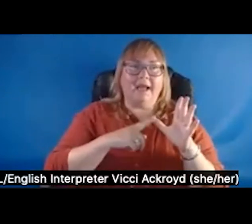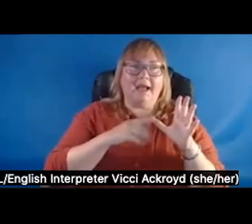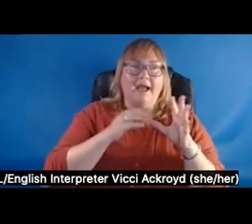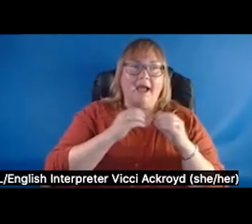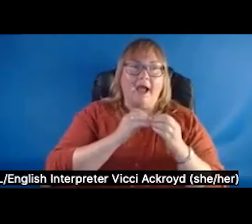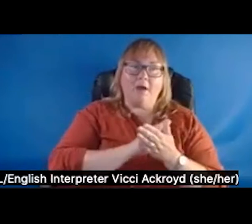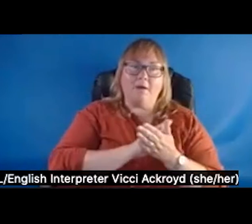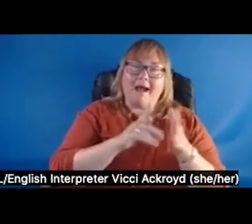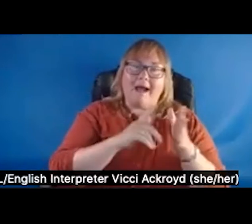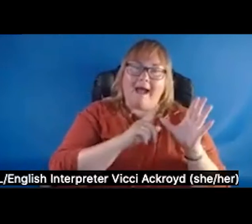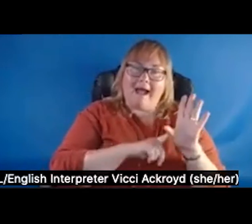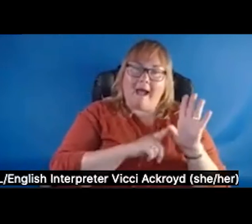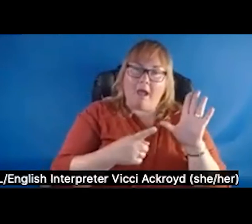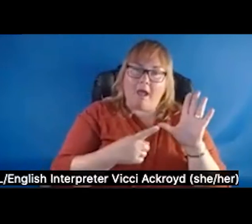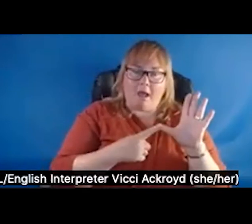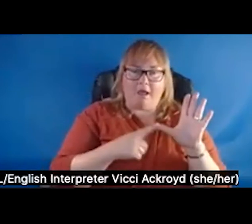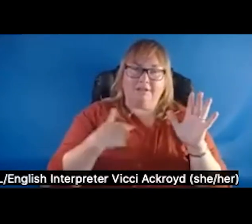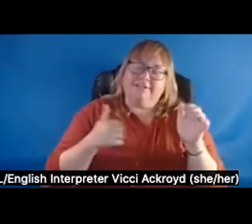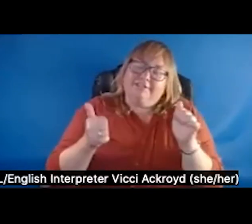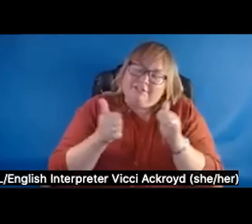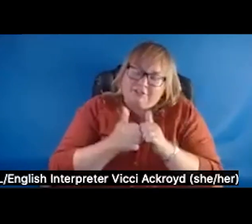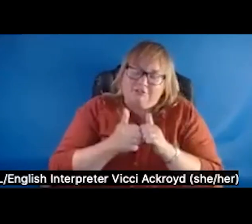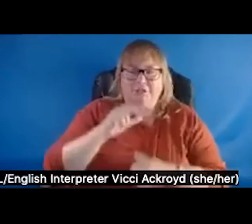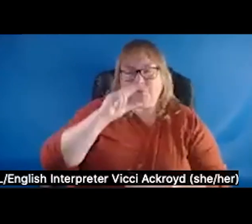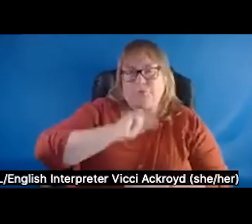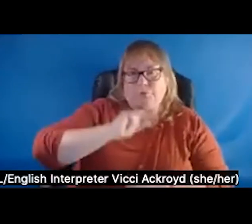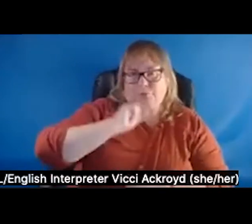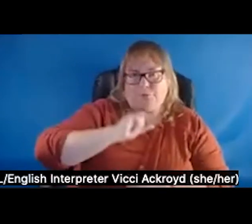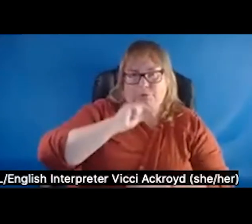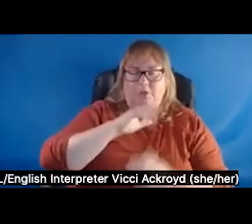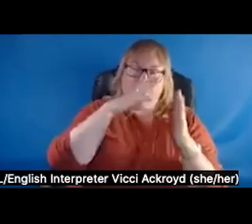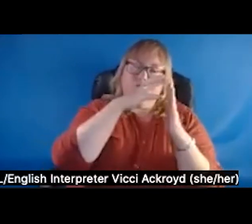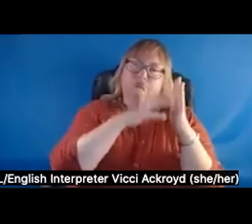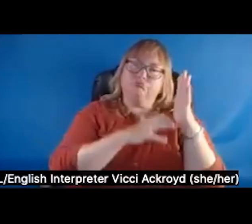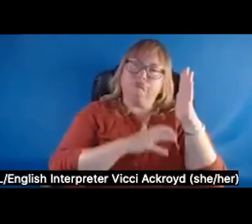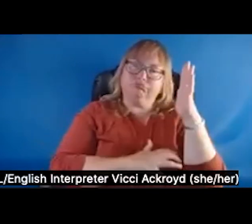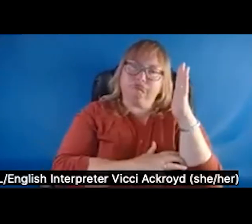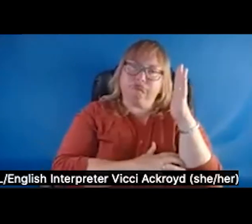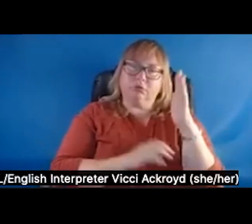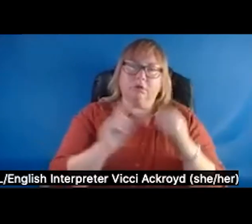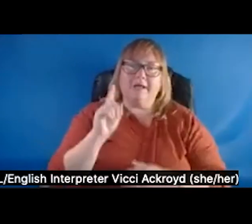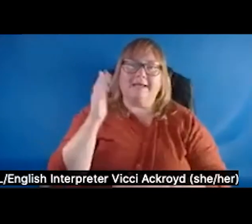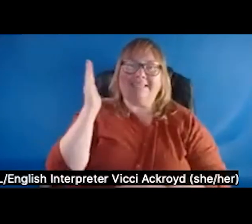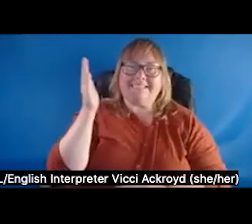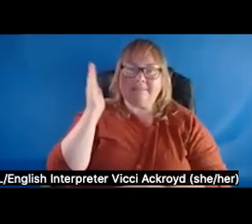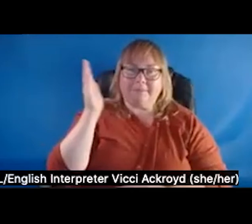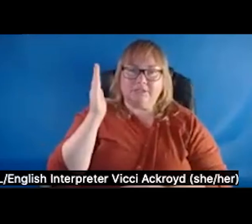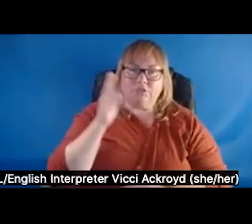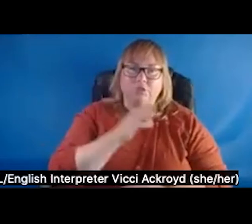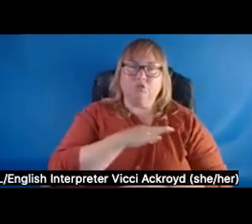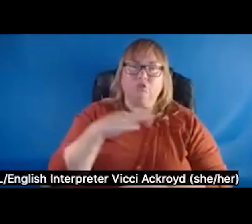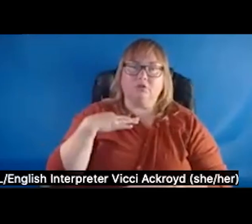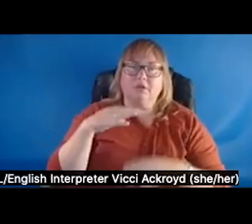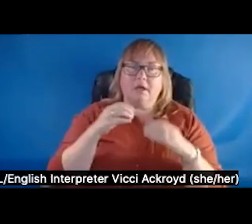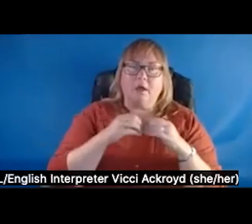volunteered to read aloud for us. And the piece is actually from a speech that was written by Dr.